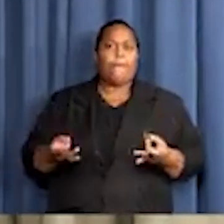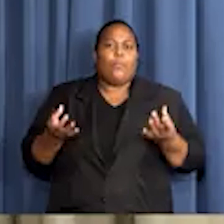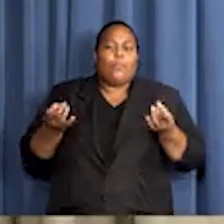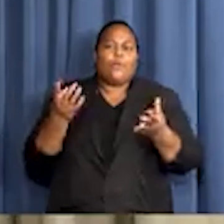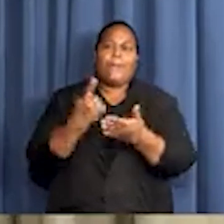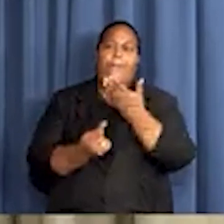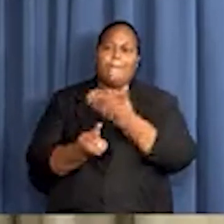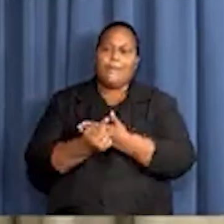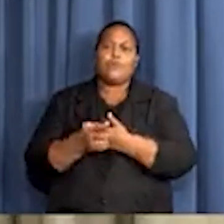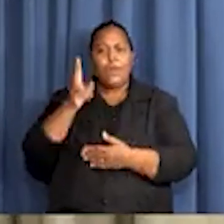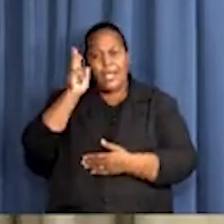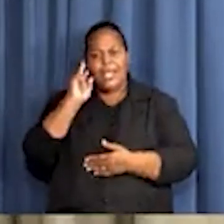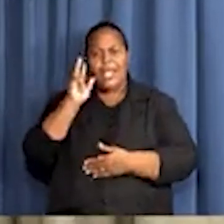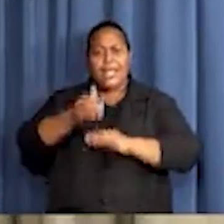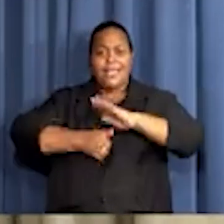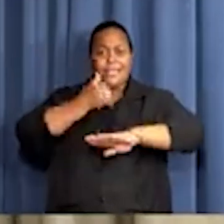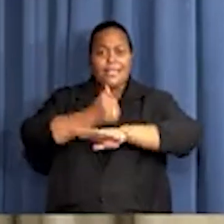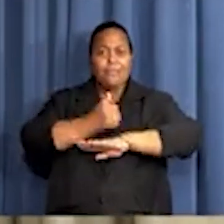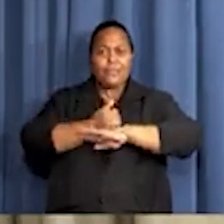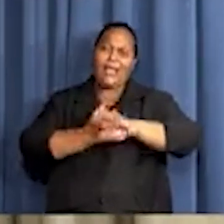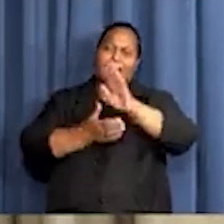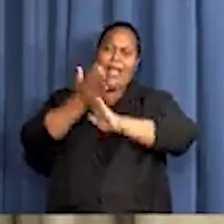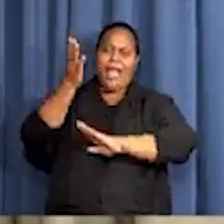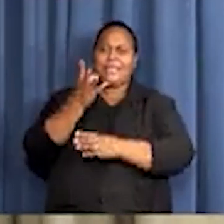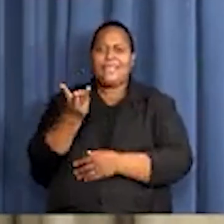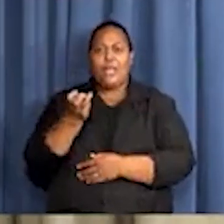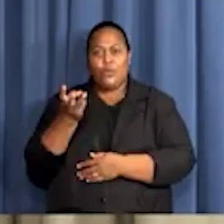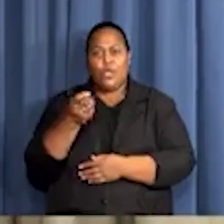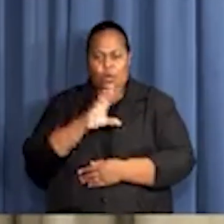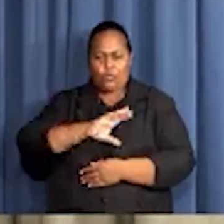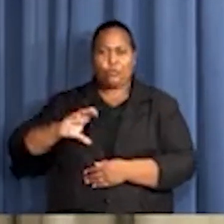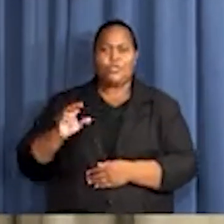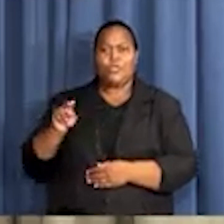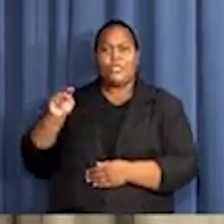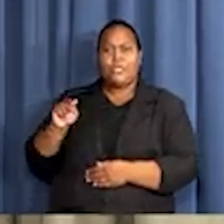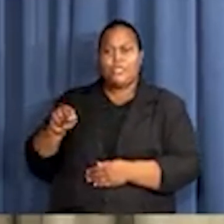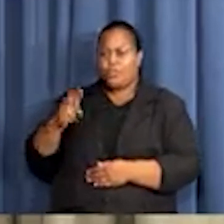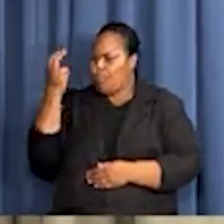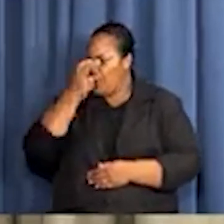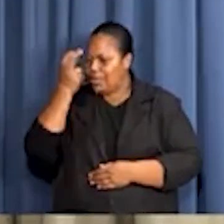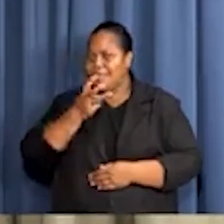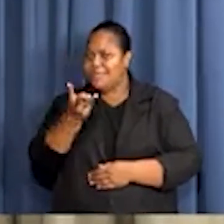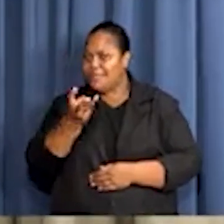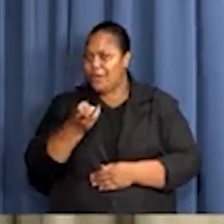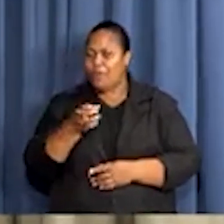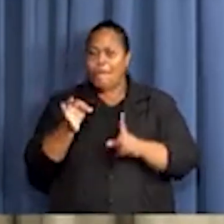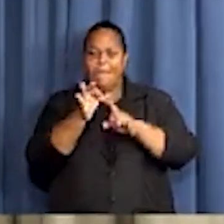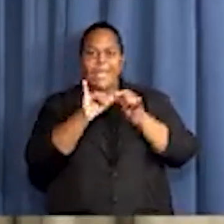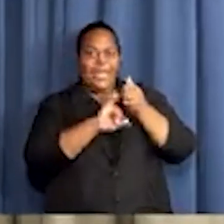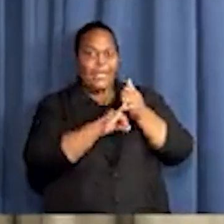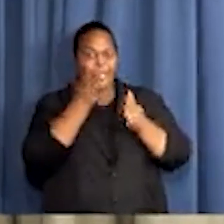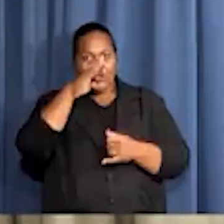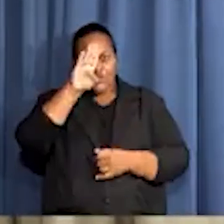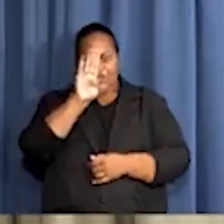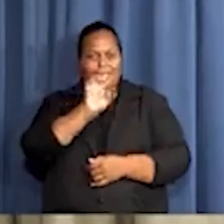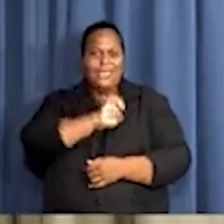to re-establish the Higher Salaries Commission to determine and regulate salaries of permanent secretaries and chief